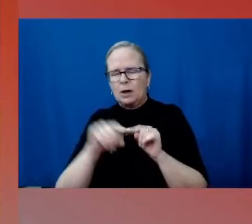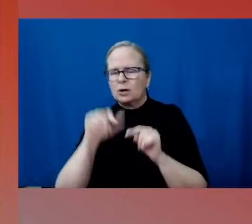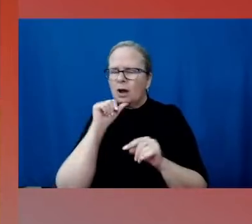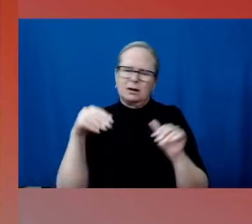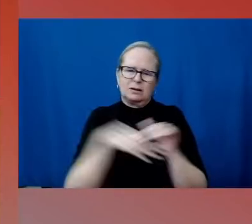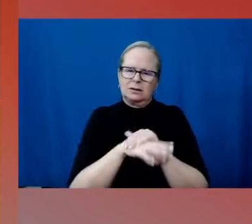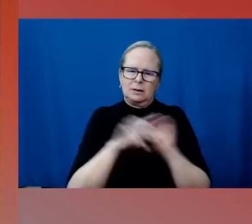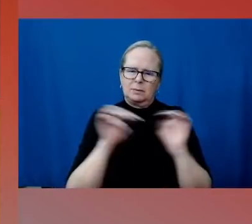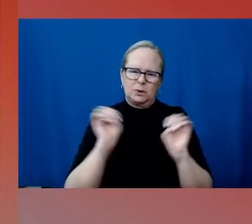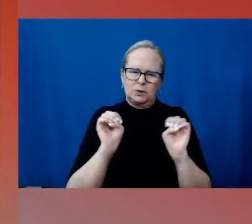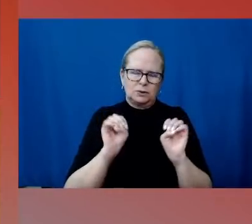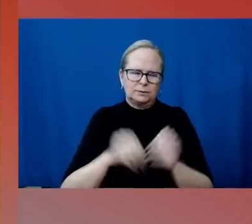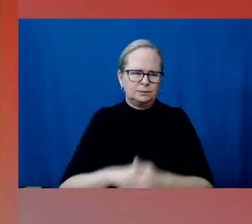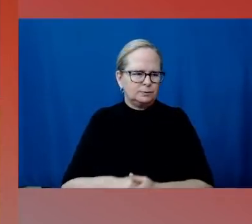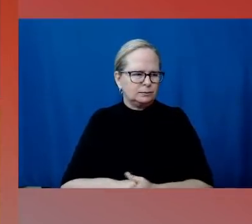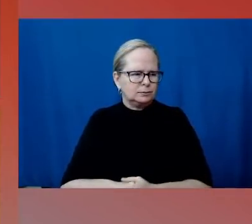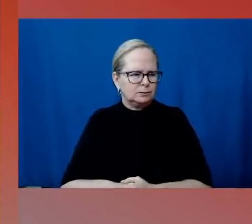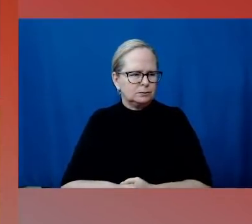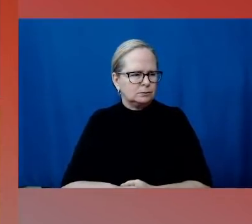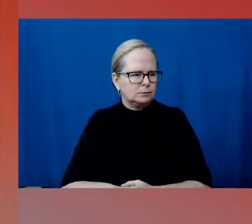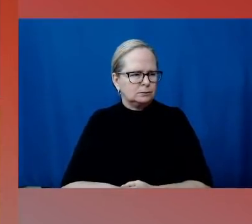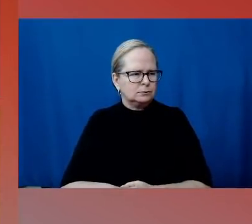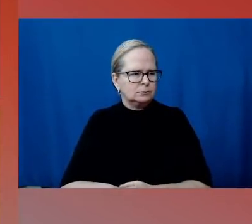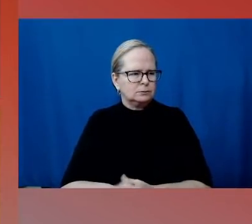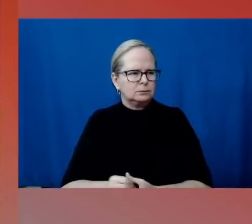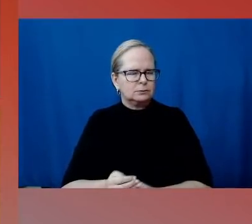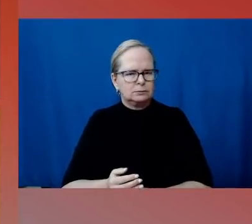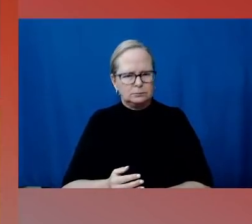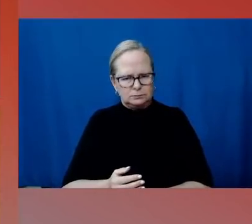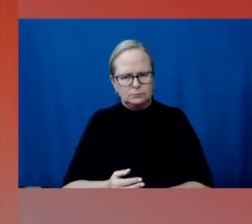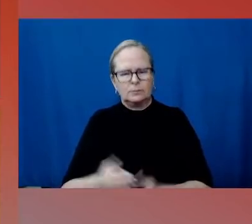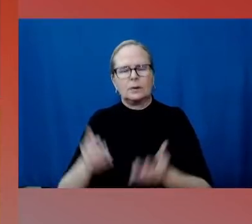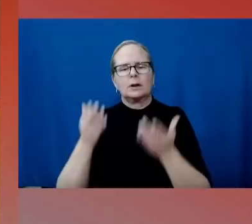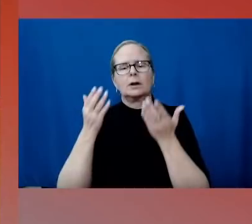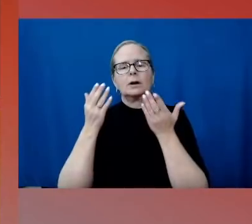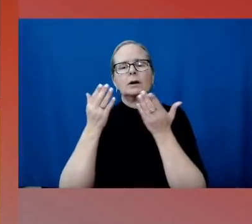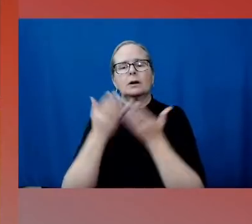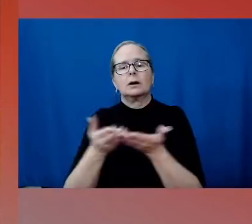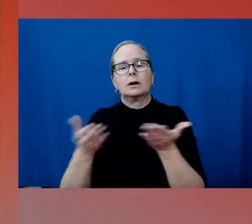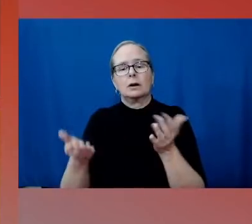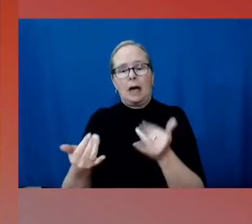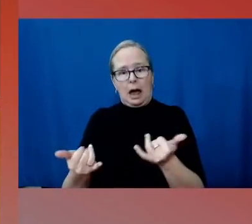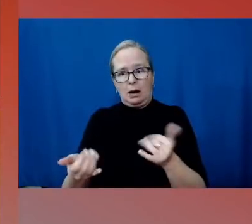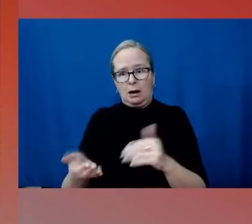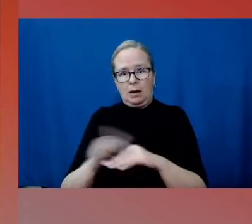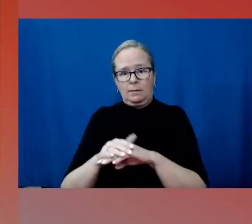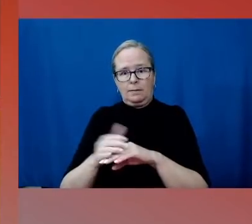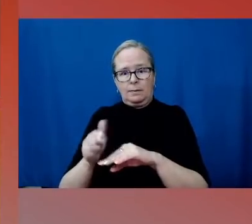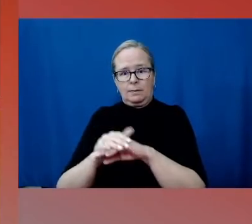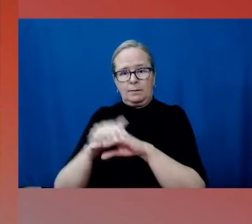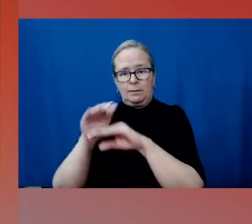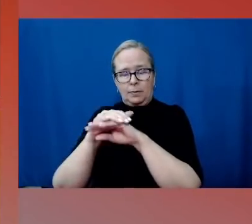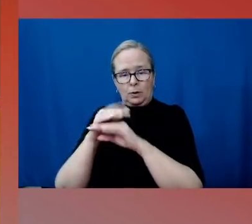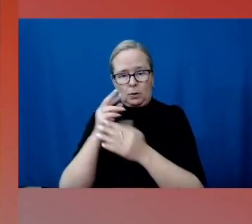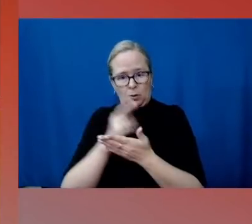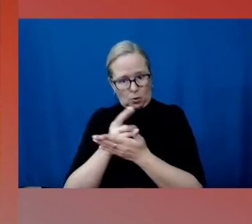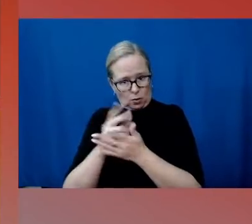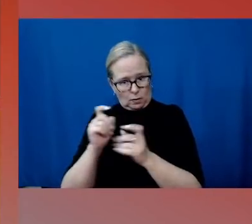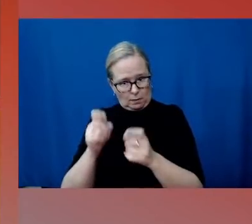Is there potential as supply increases for the antiviral medications to help us turn some of the